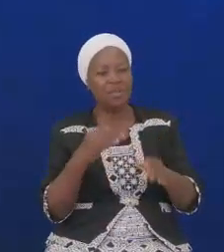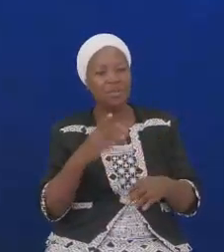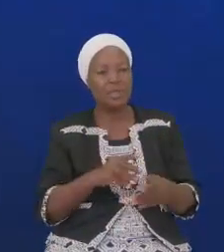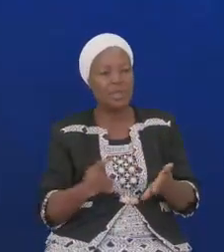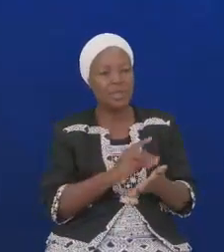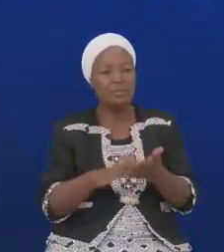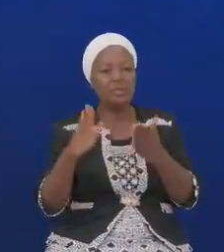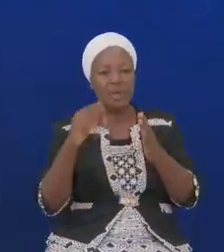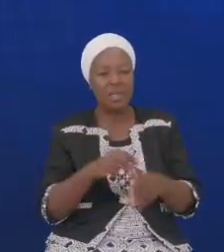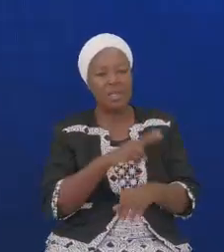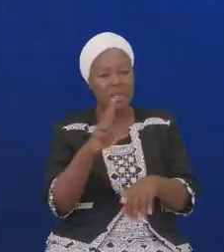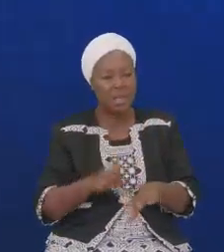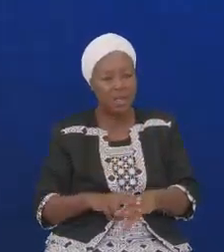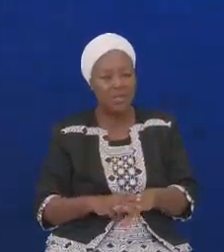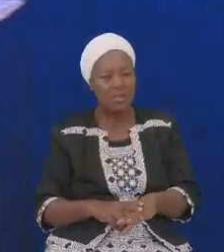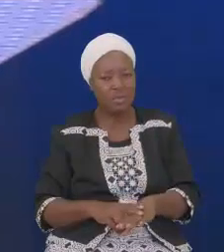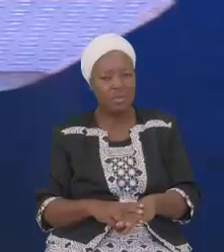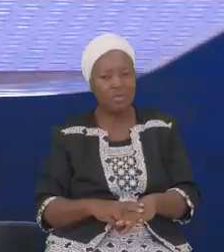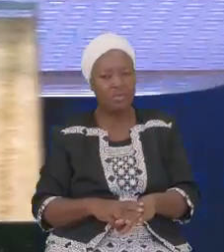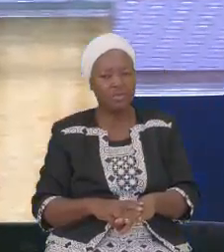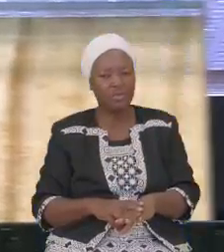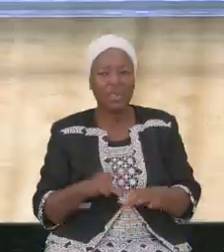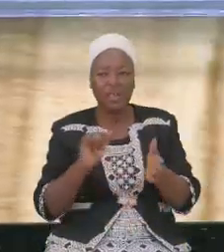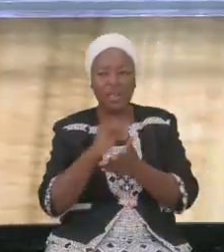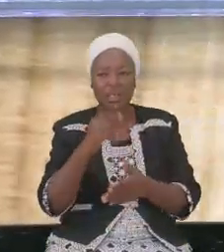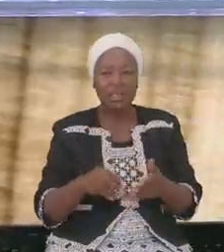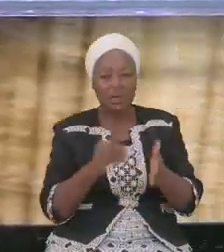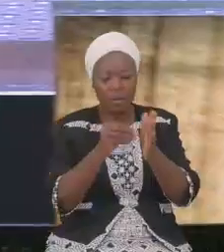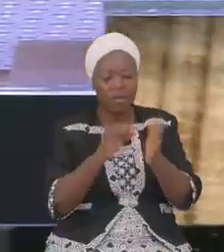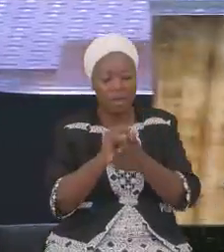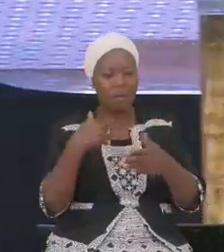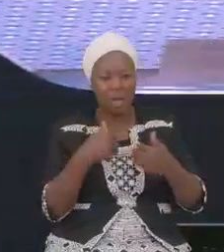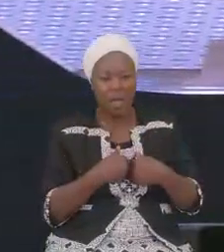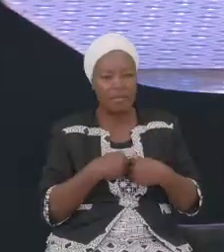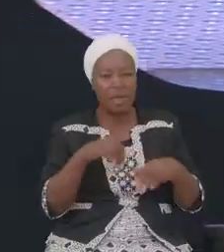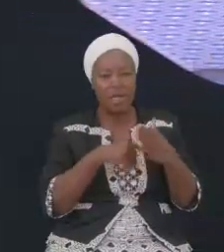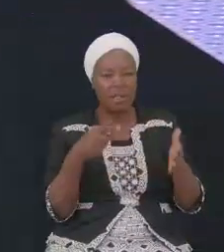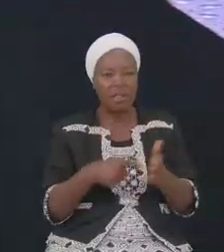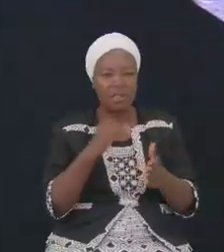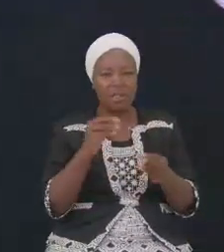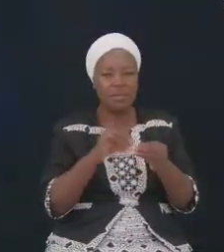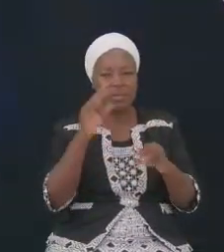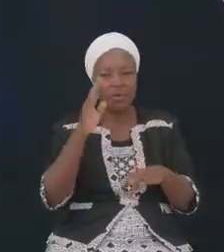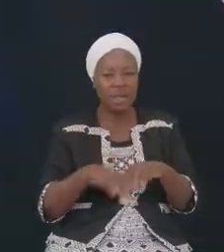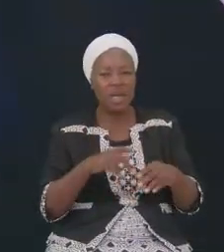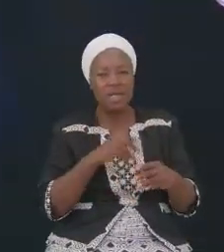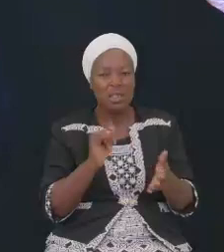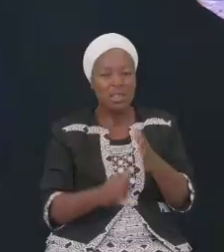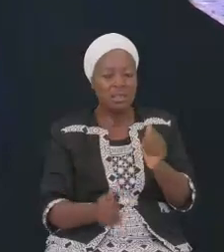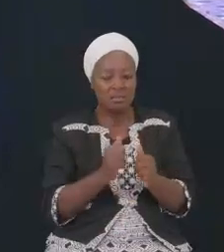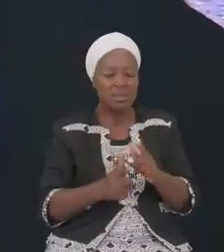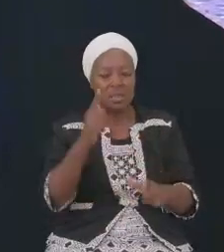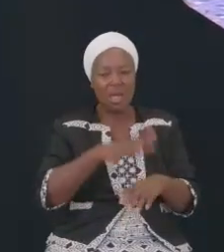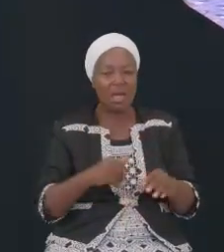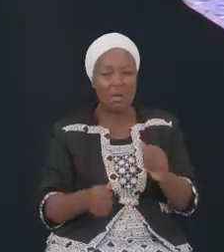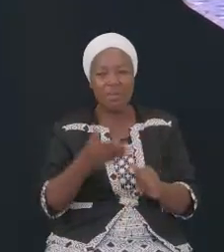nature. Partakers of the divine nature. That's the portion we have. And this is more than, this is greater, this is better